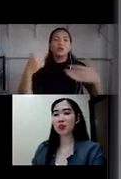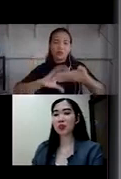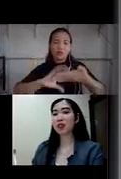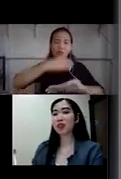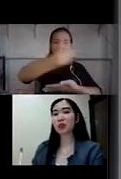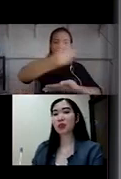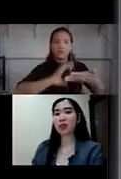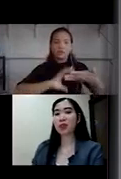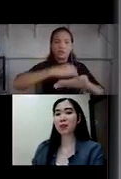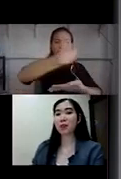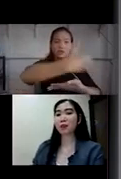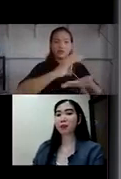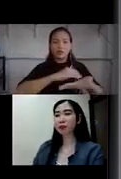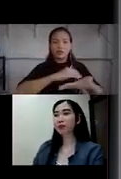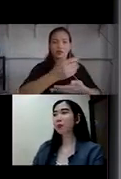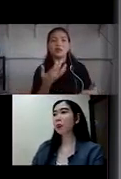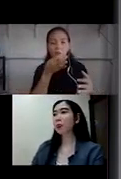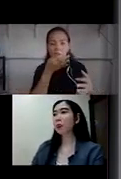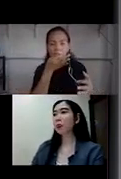favorite, Google Keep.